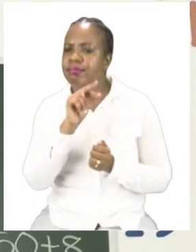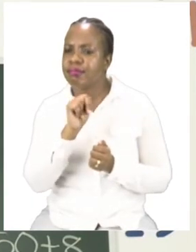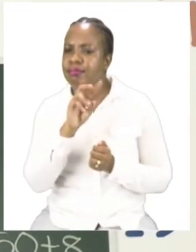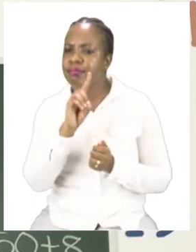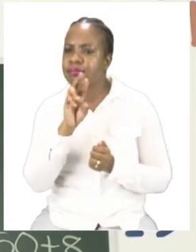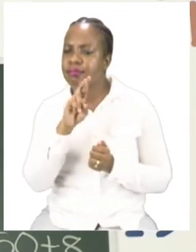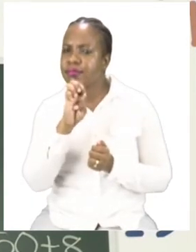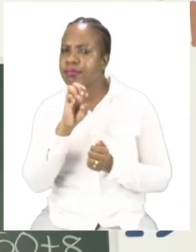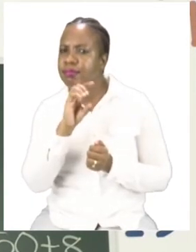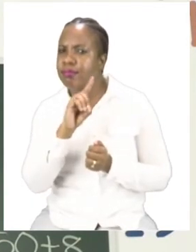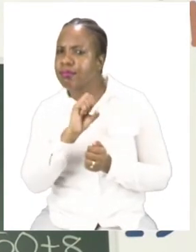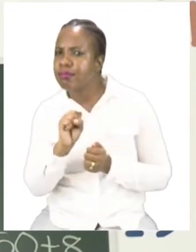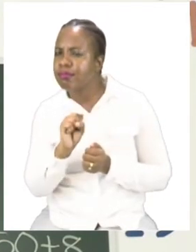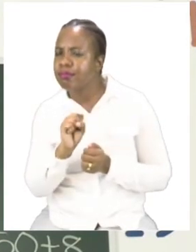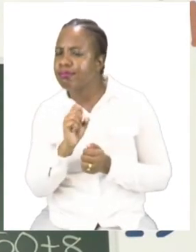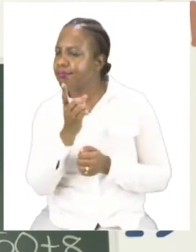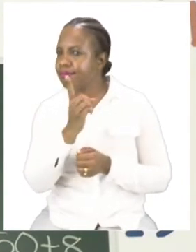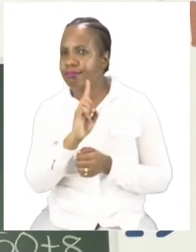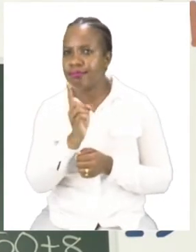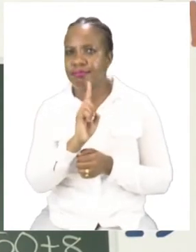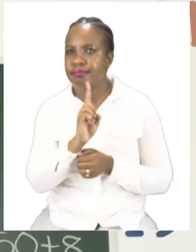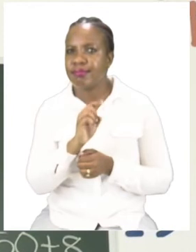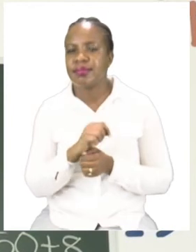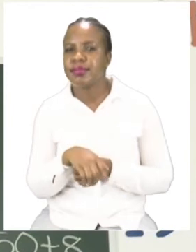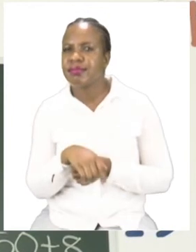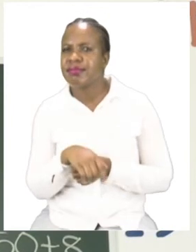No. Is 0 sitting under 10?